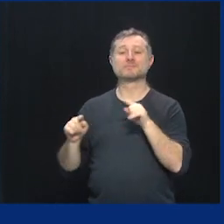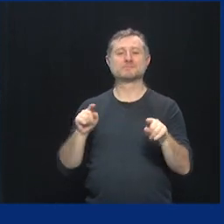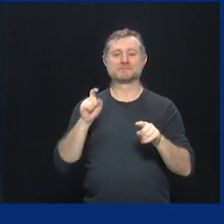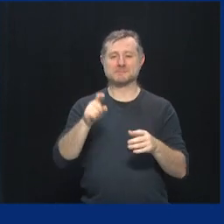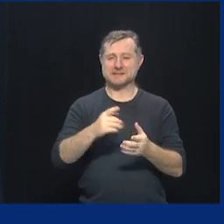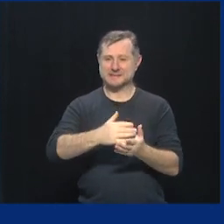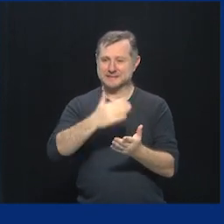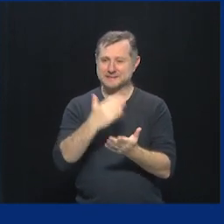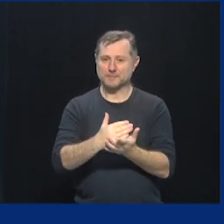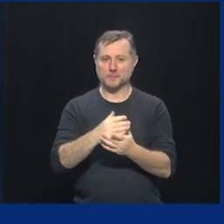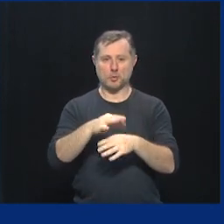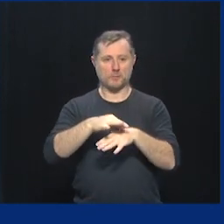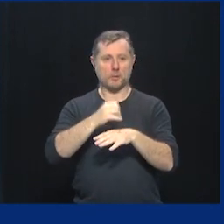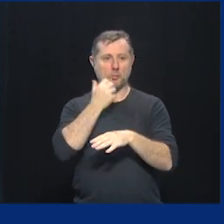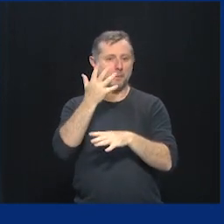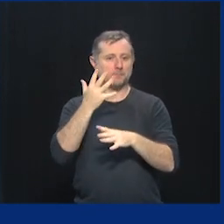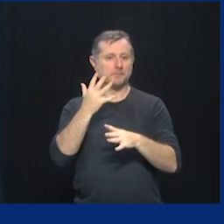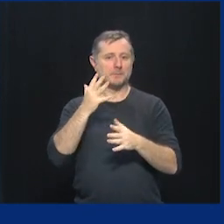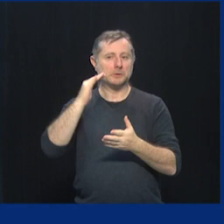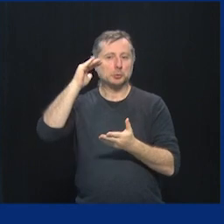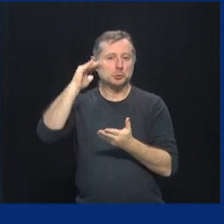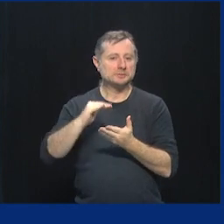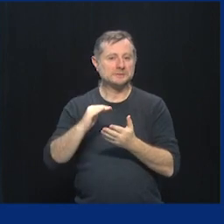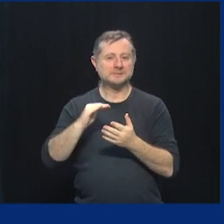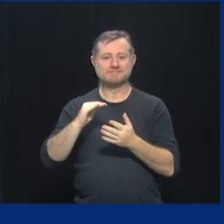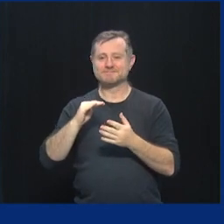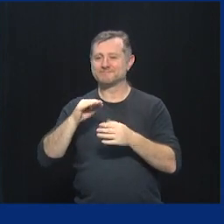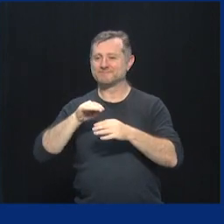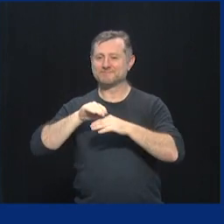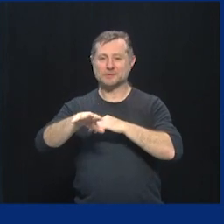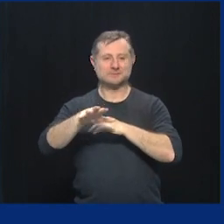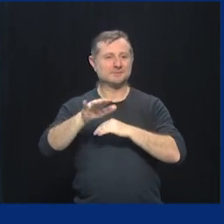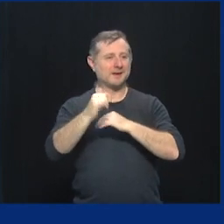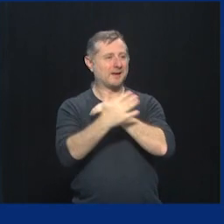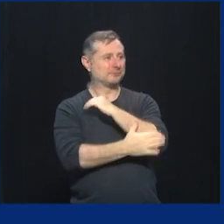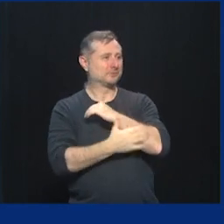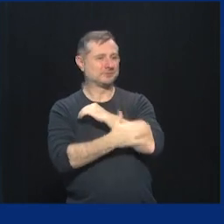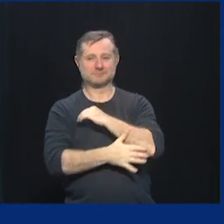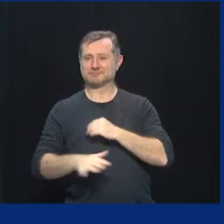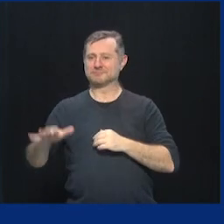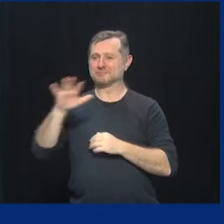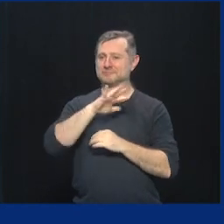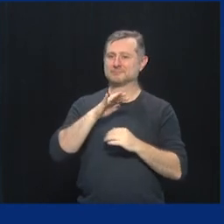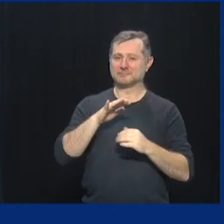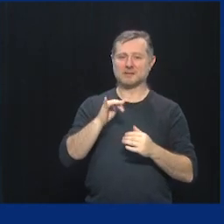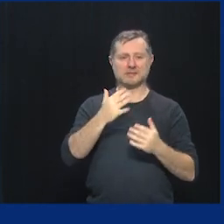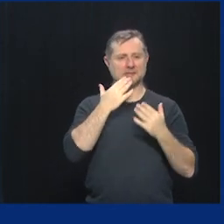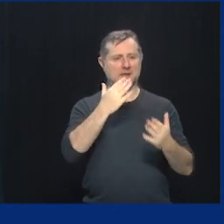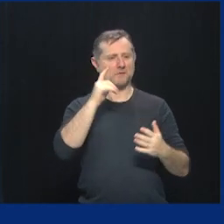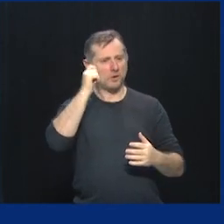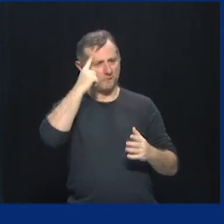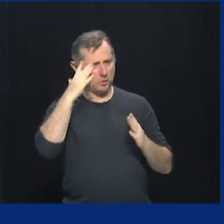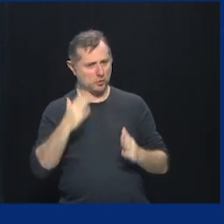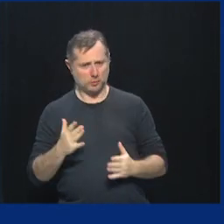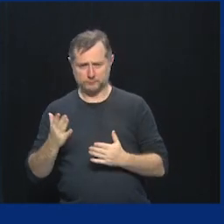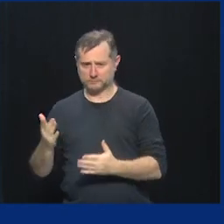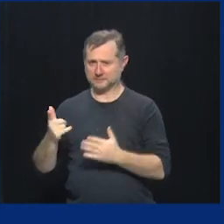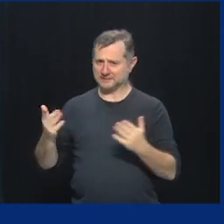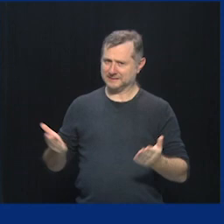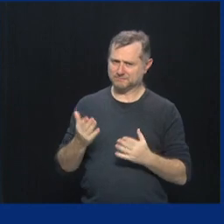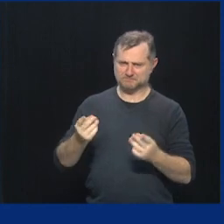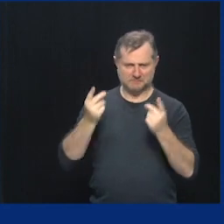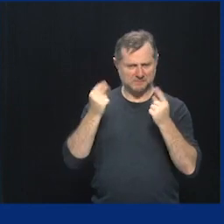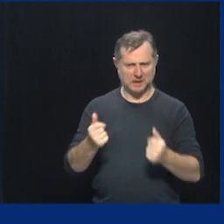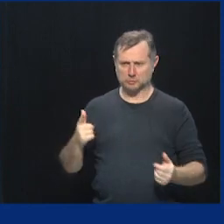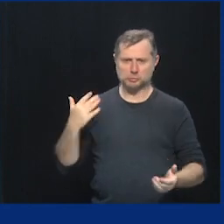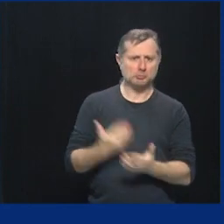reduce its awful effects on this country. I want to thank the governor for being here right on the spot. I want to